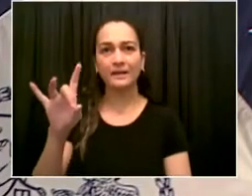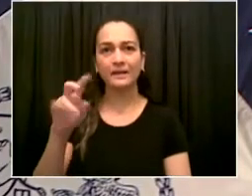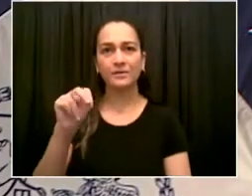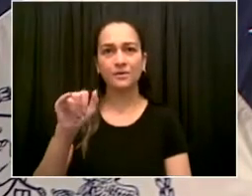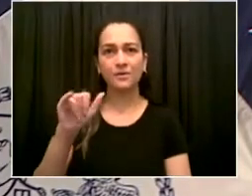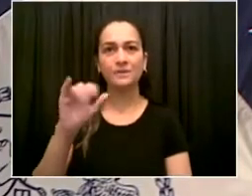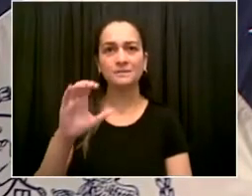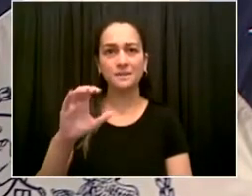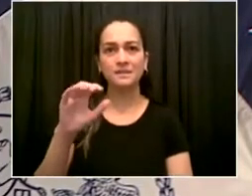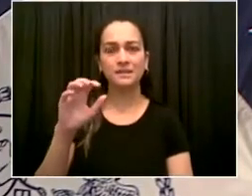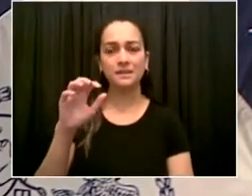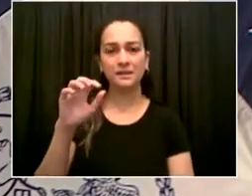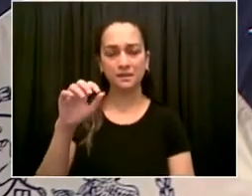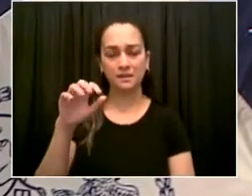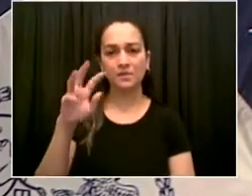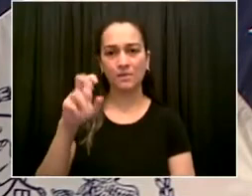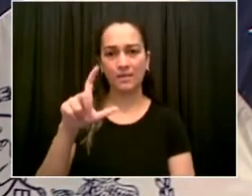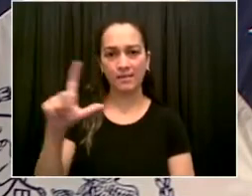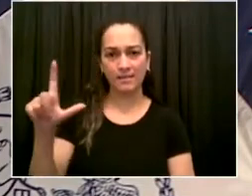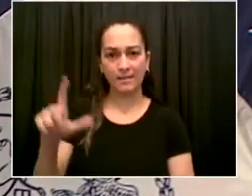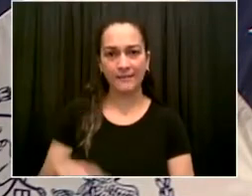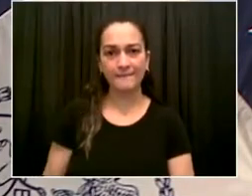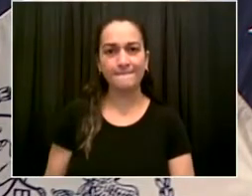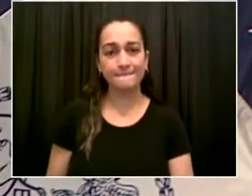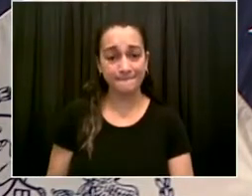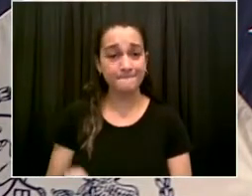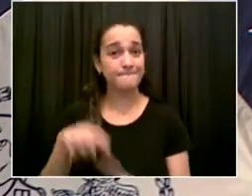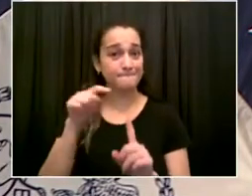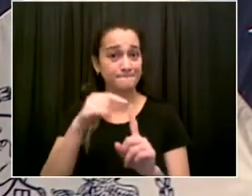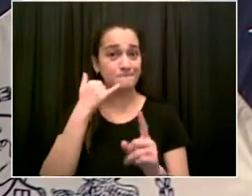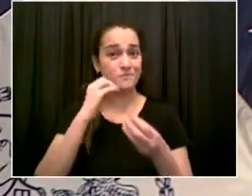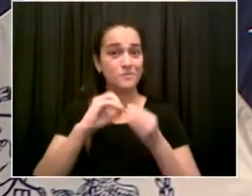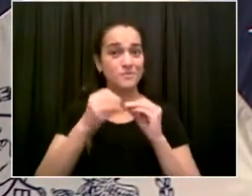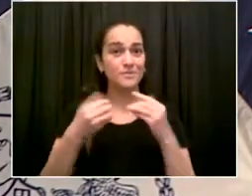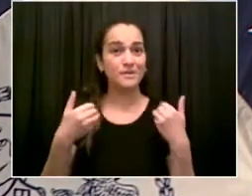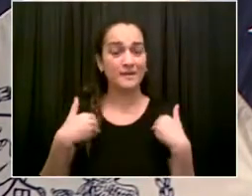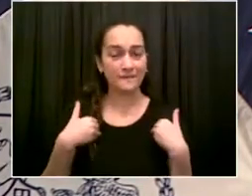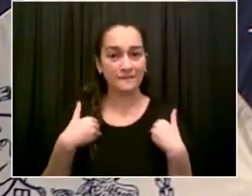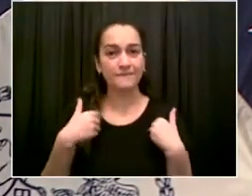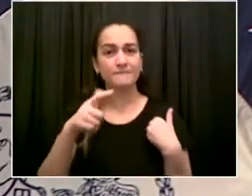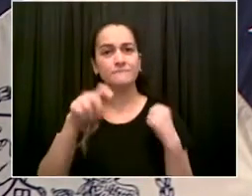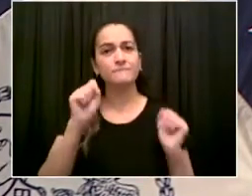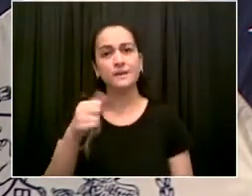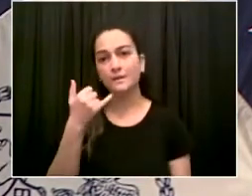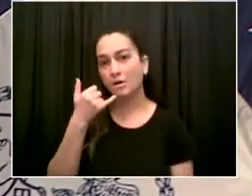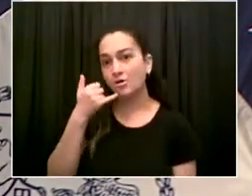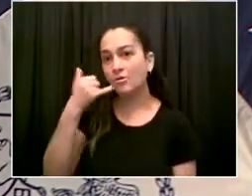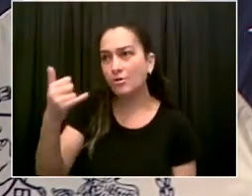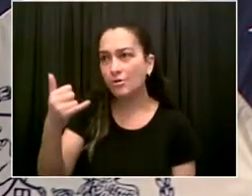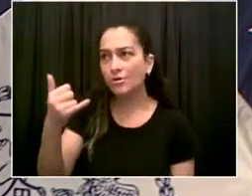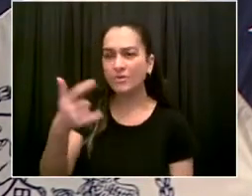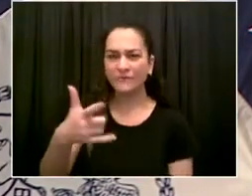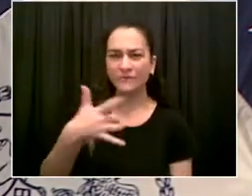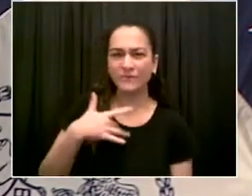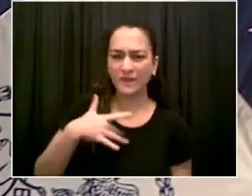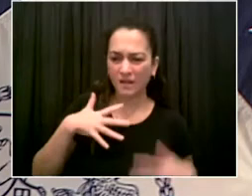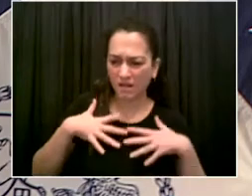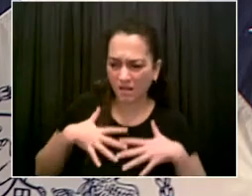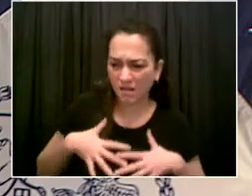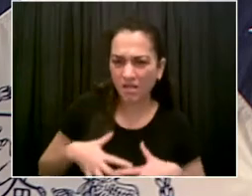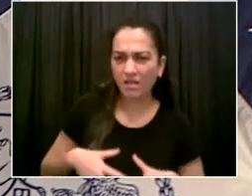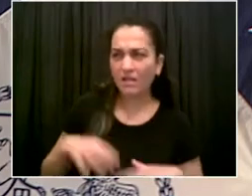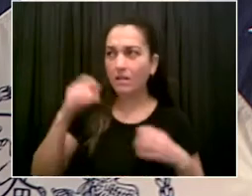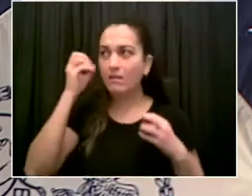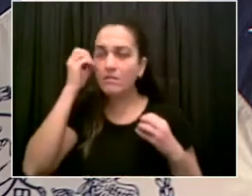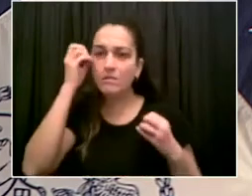So that message is clear, it's positive, it's embracing. I want you to hear what this means from the person who from day